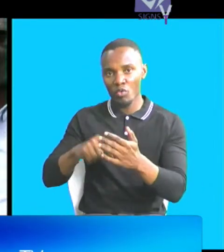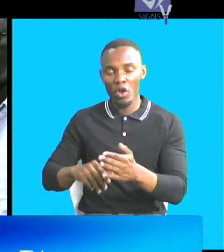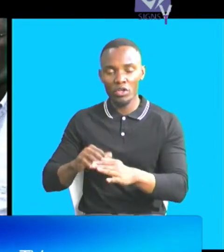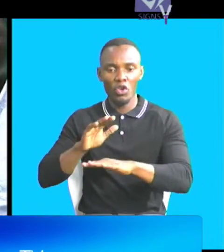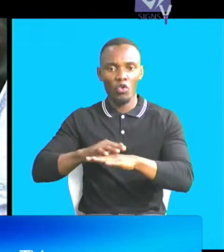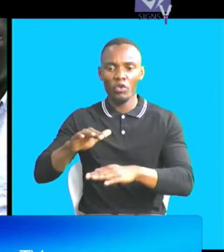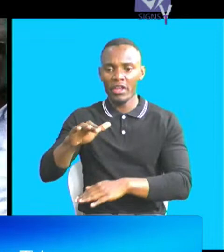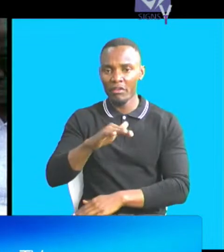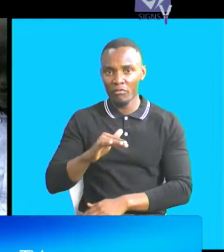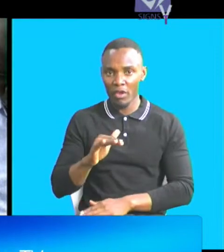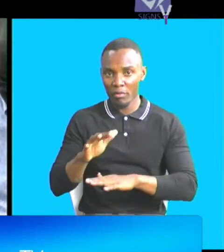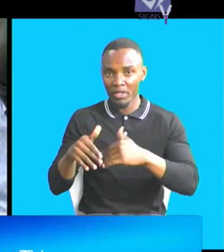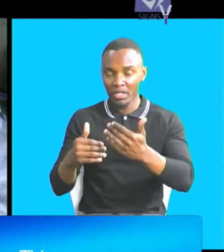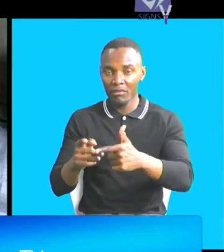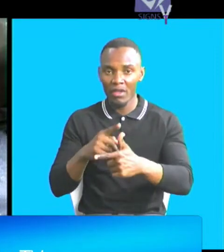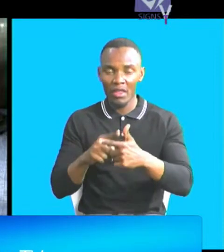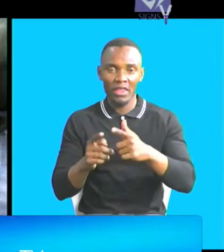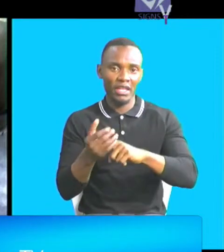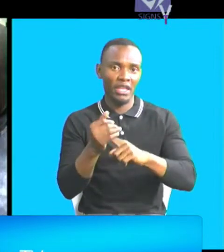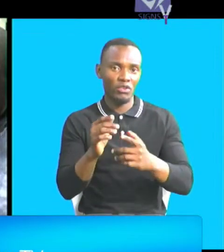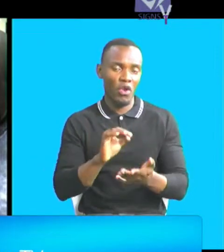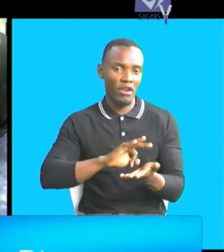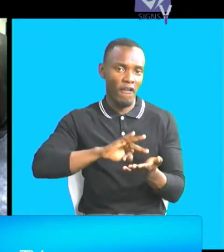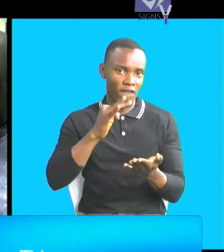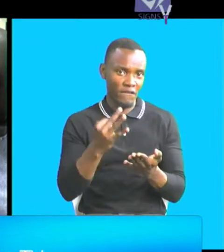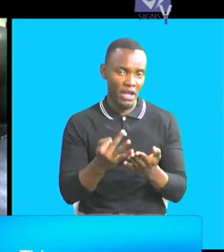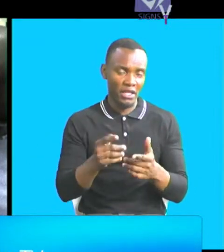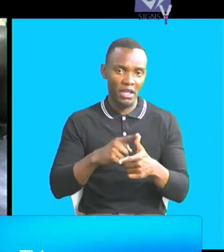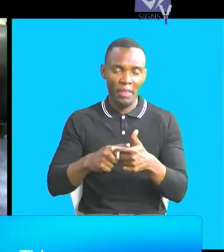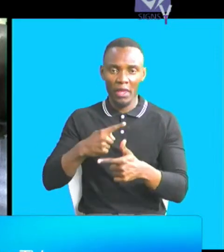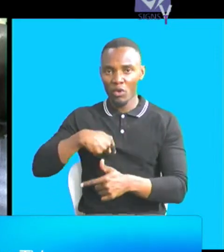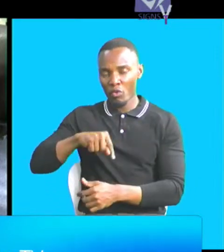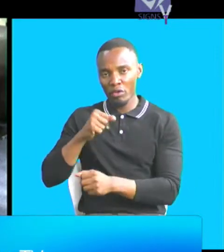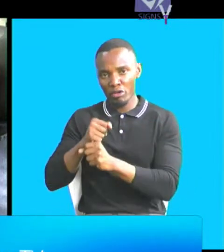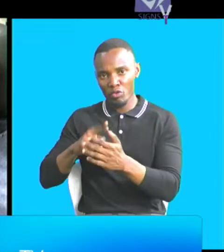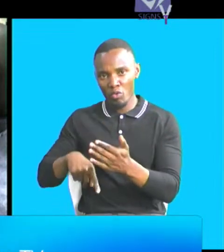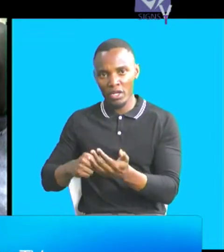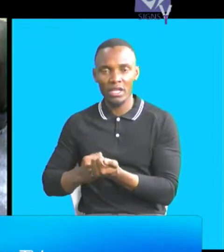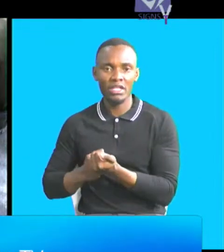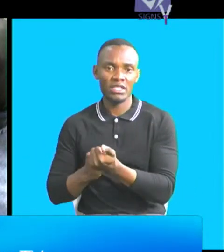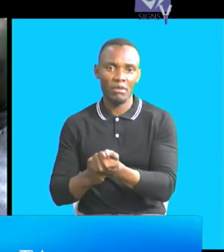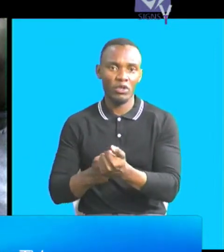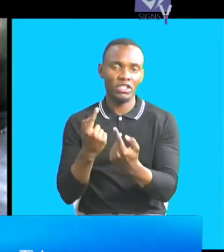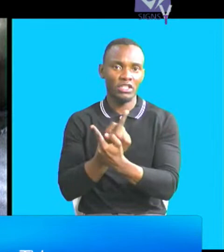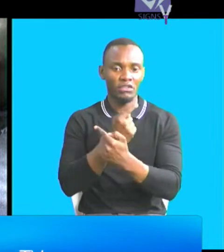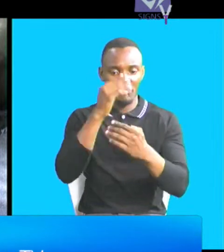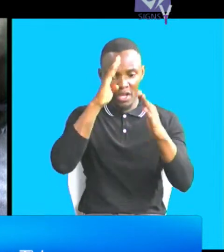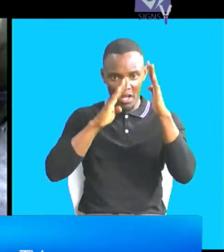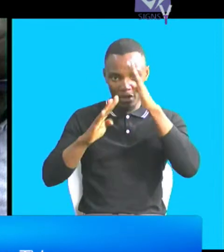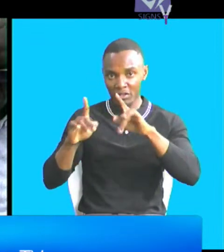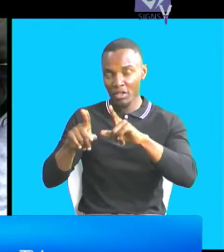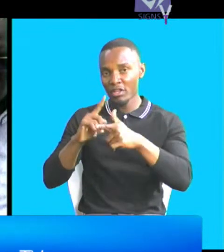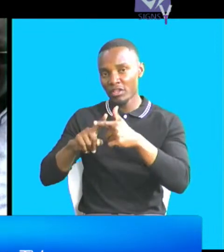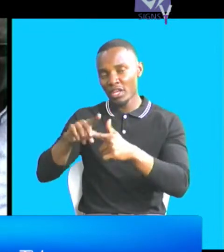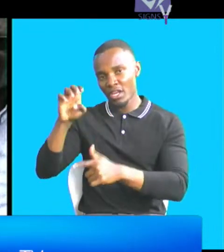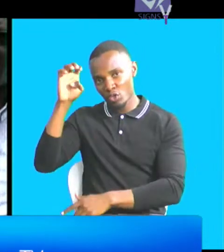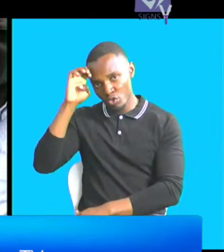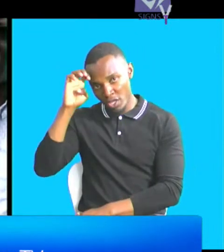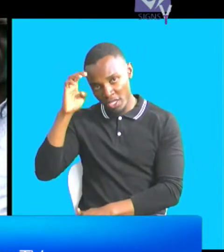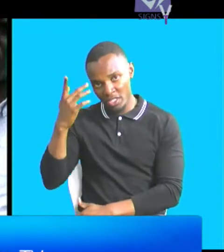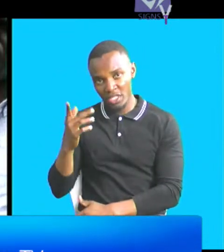and unlock potential funding, and we can play our part by supporting these initiatives, educating,